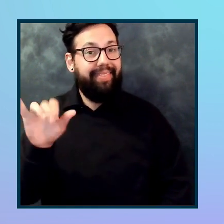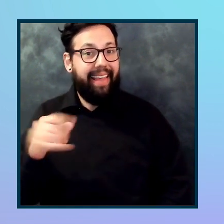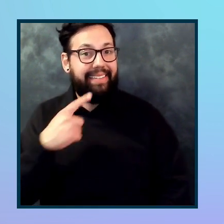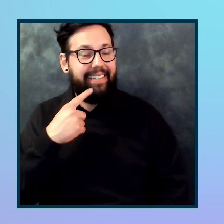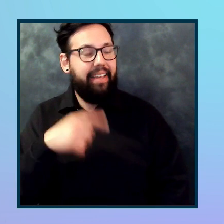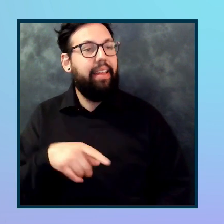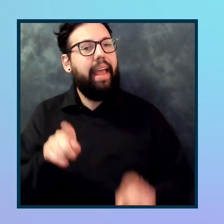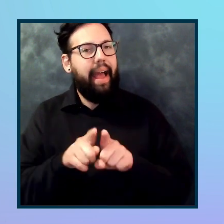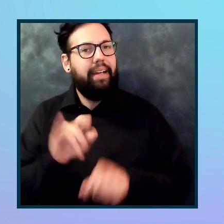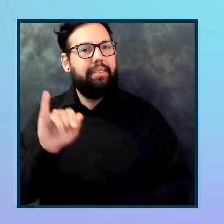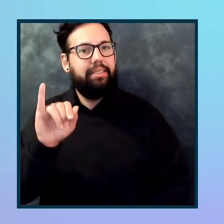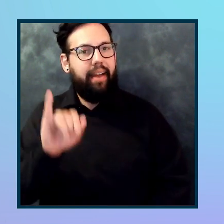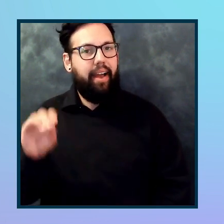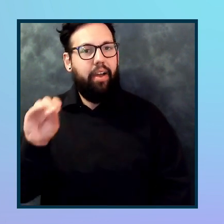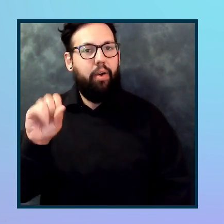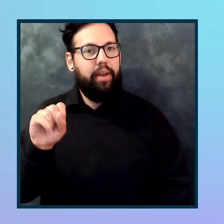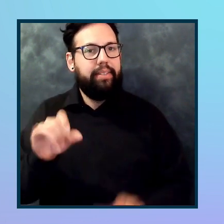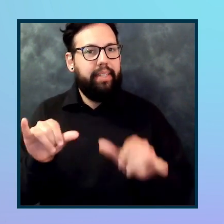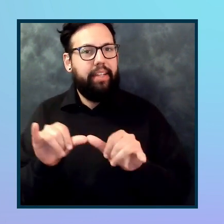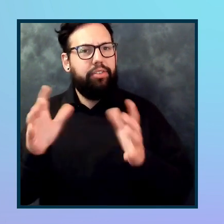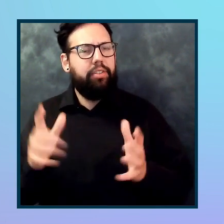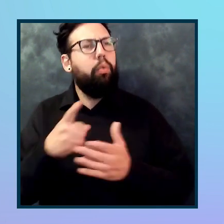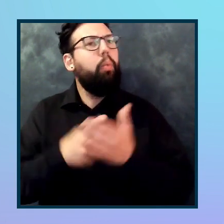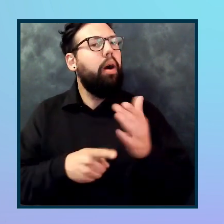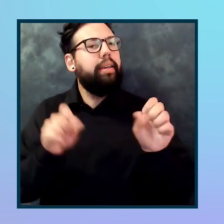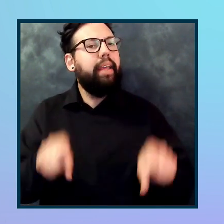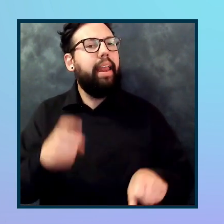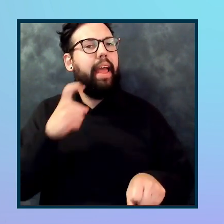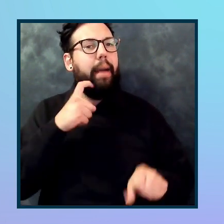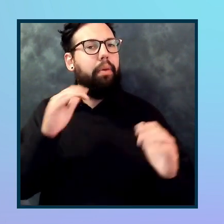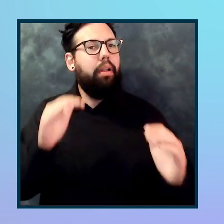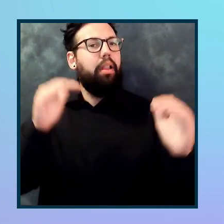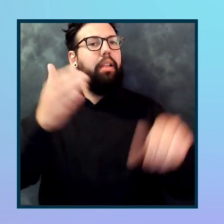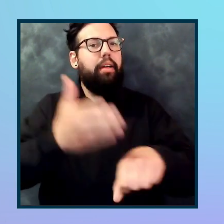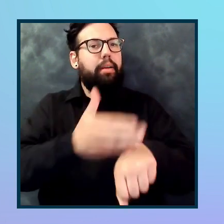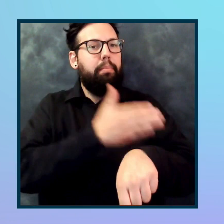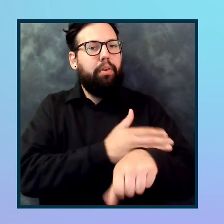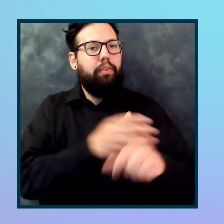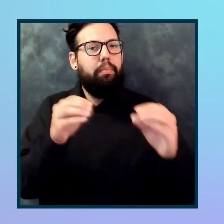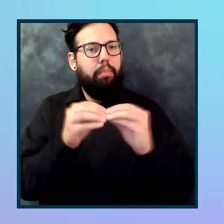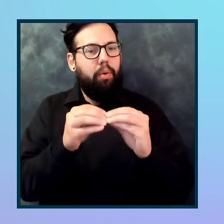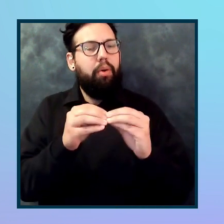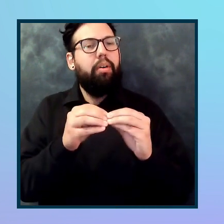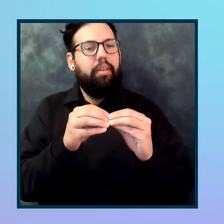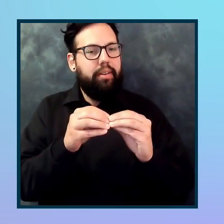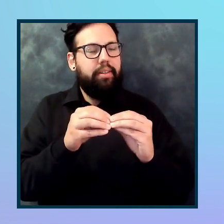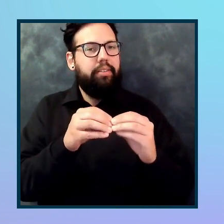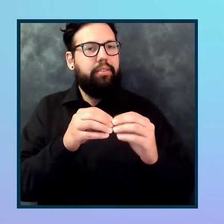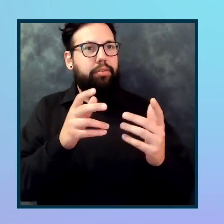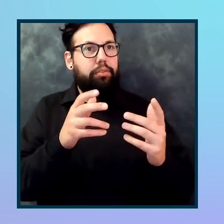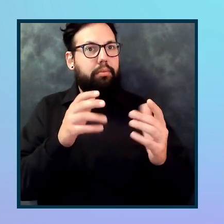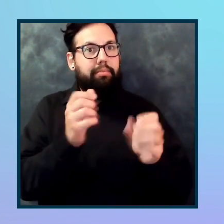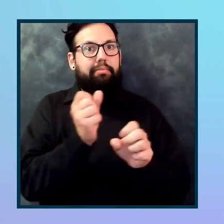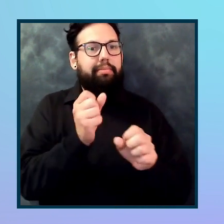engineer, what do you think? What could Apple improve more in Swiftui or in Xcode to enhance the accessible UI even